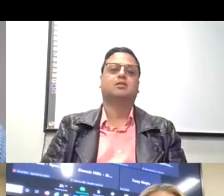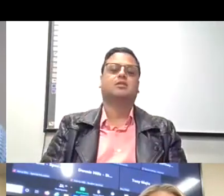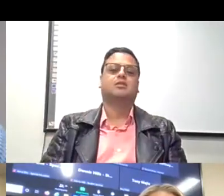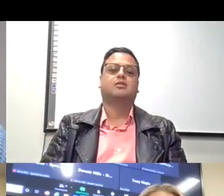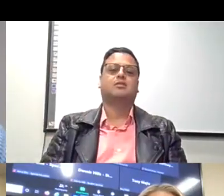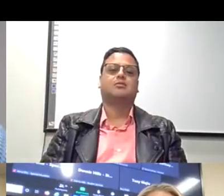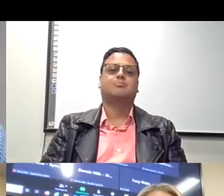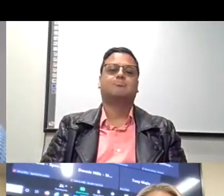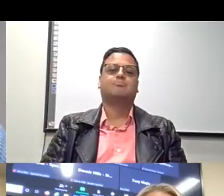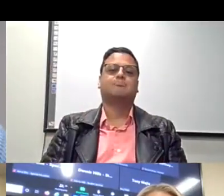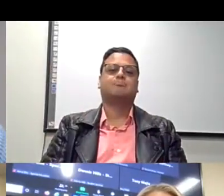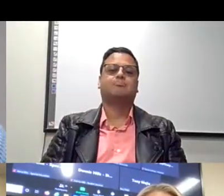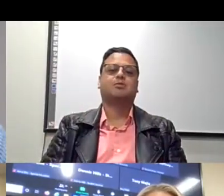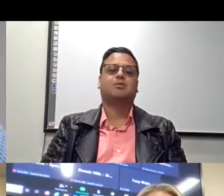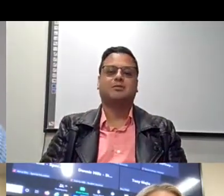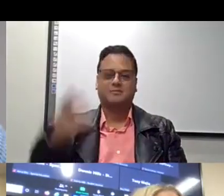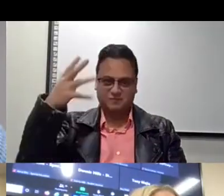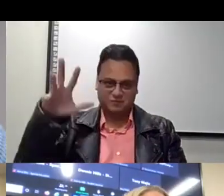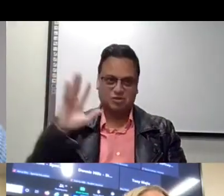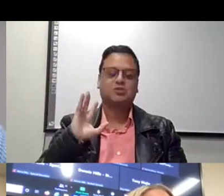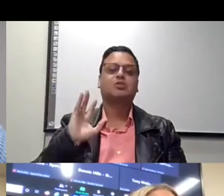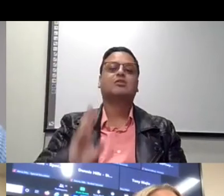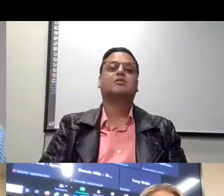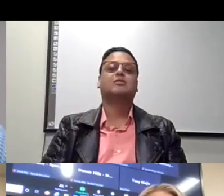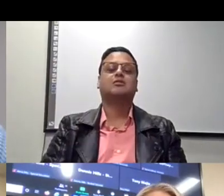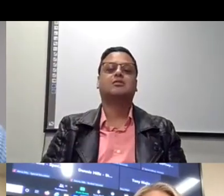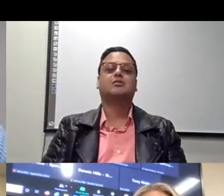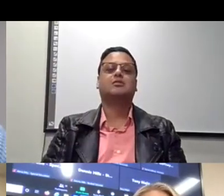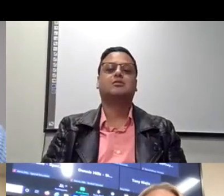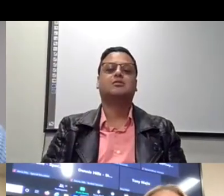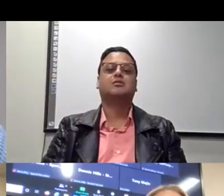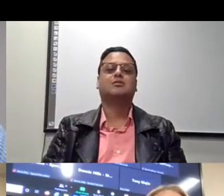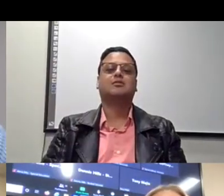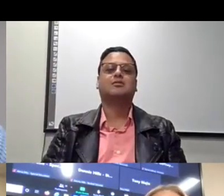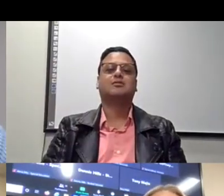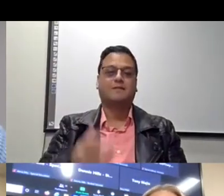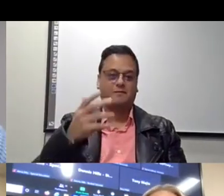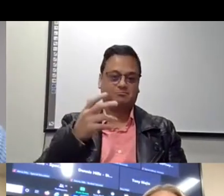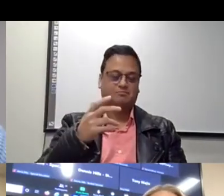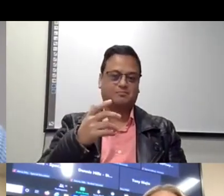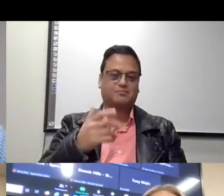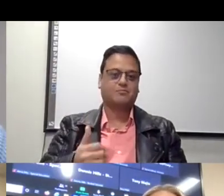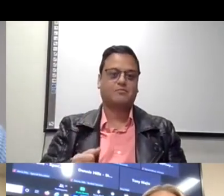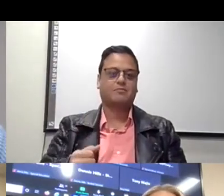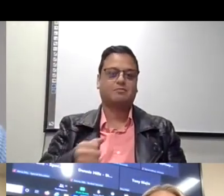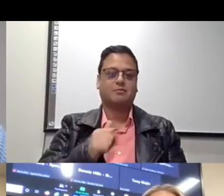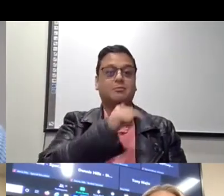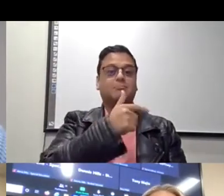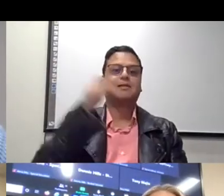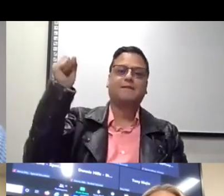I'll second. Thank you, Trustee Proctor, for the motion, and Trustee Watkins for the second. Roll call vote. Trustee Corzo.